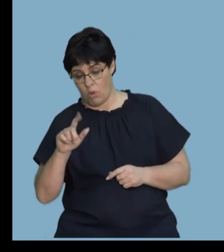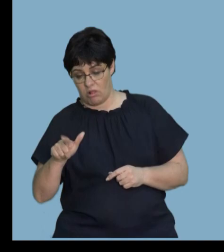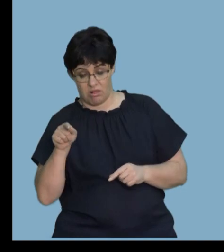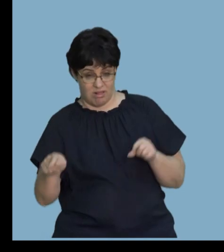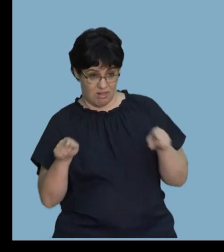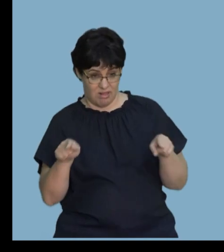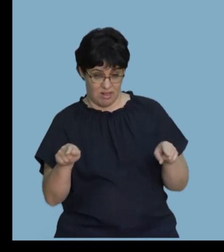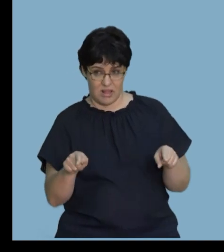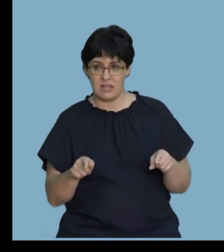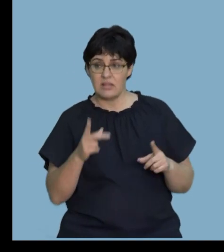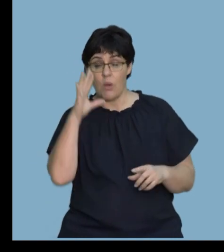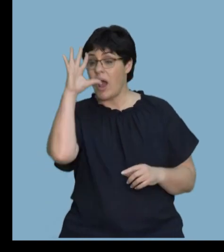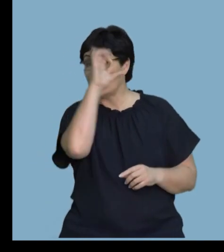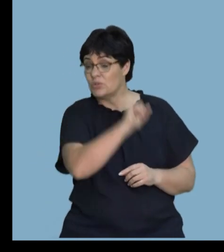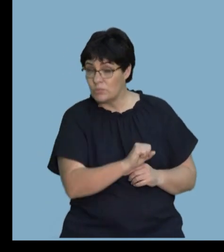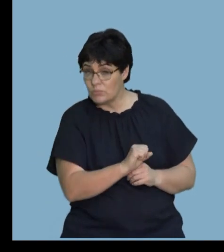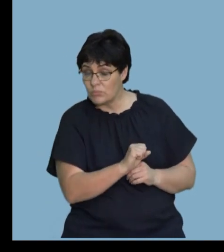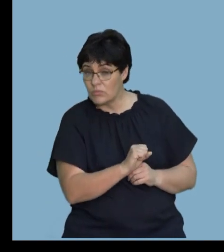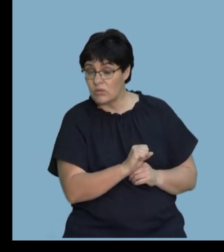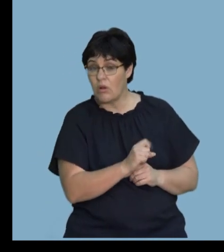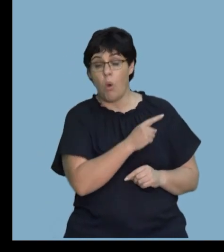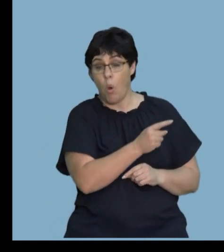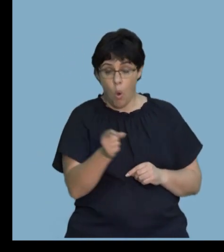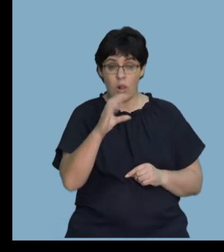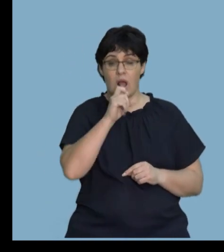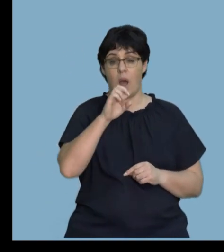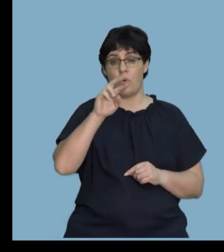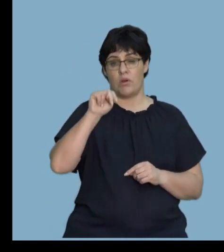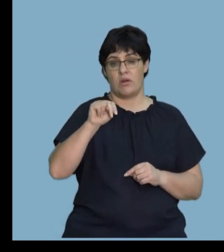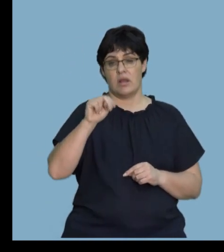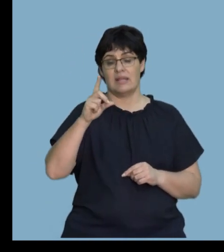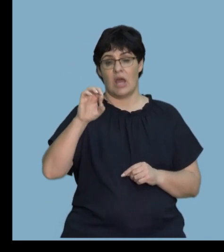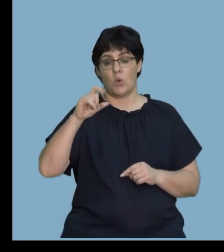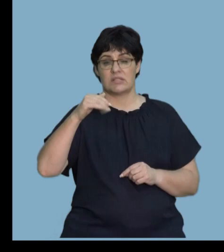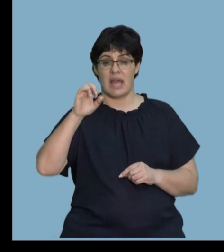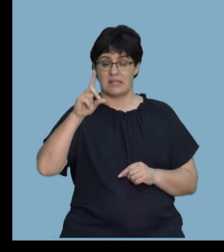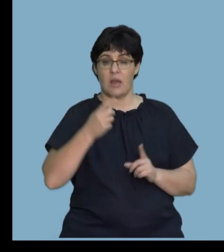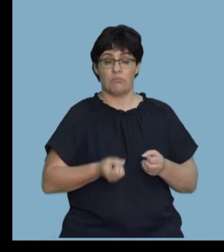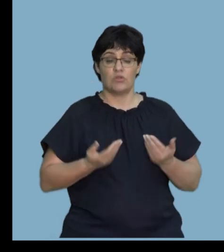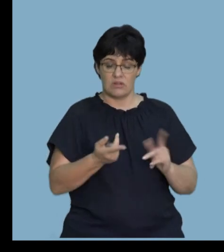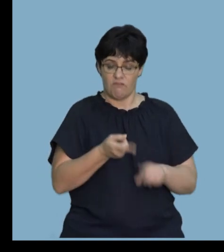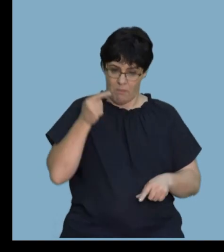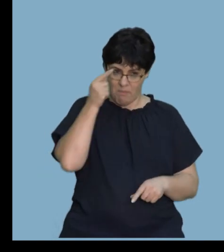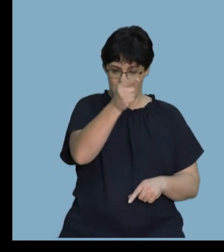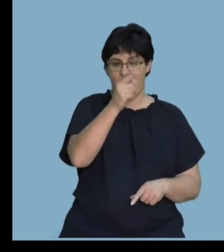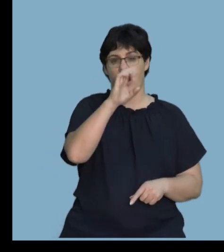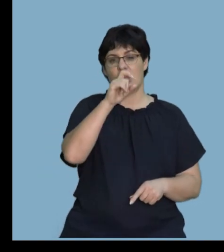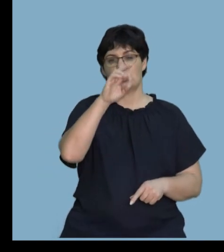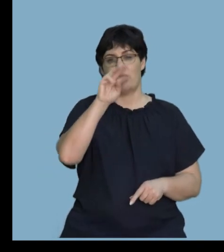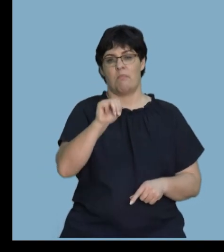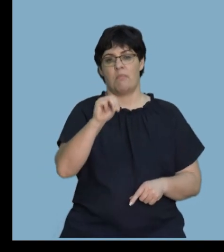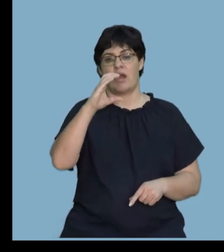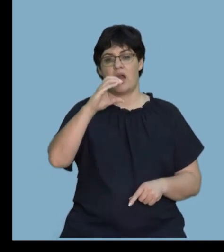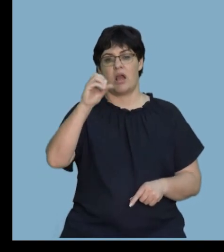the assumption is that all the carbon dioxide produced is from the calcium carbonate. And calcium carbonate actually